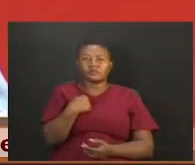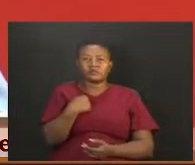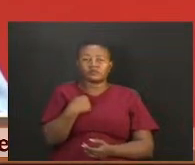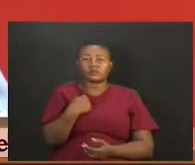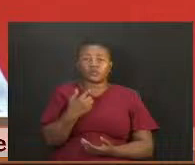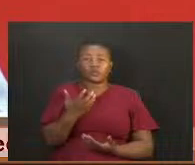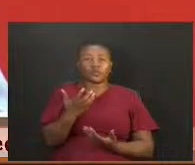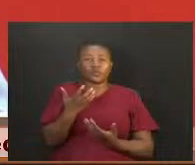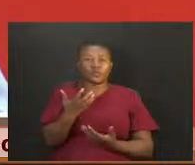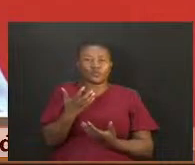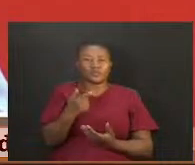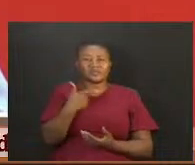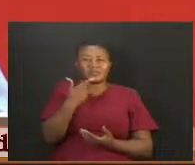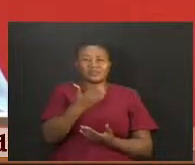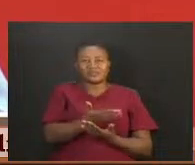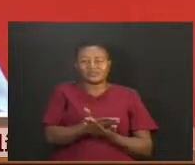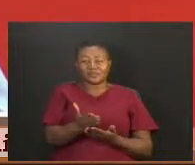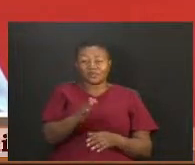rule on this matter.